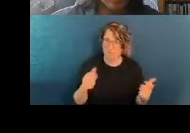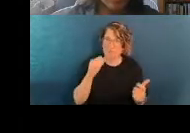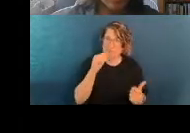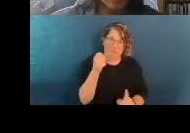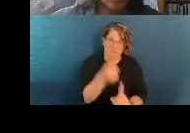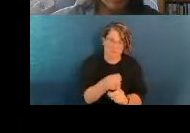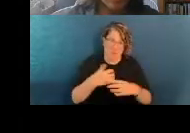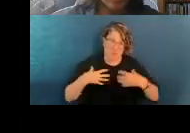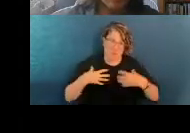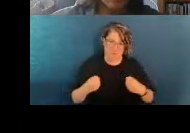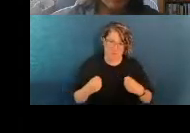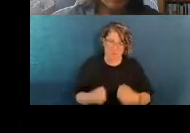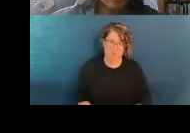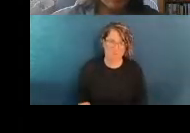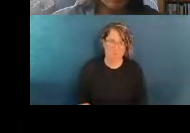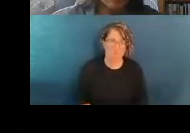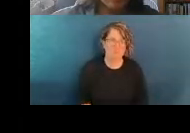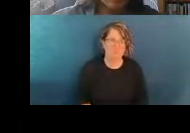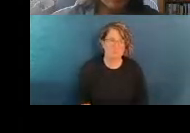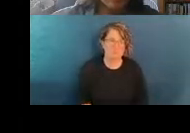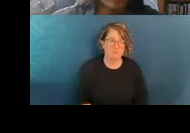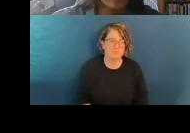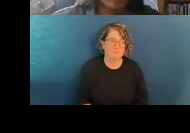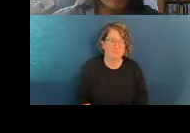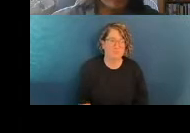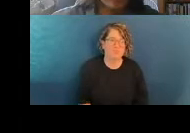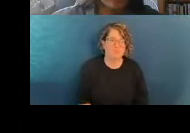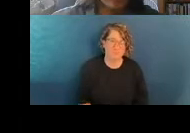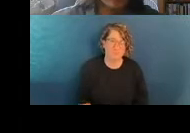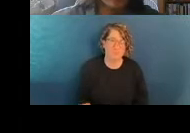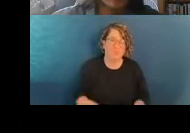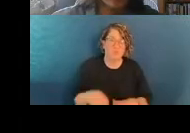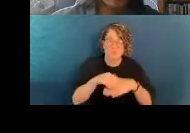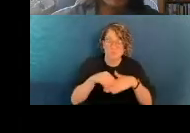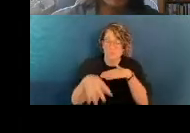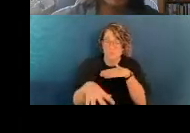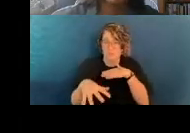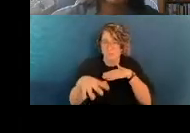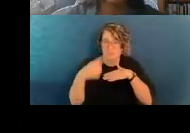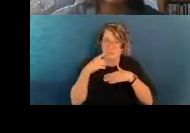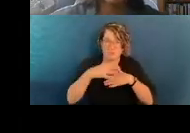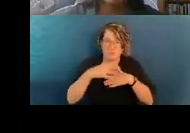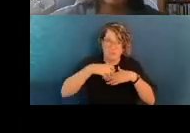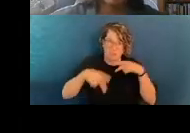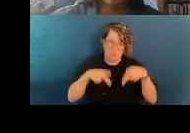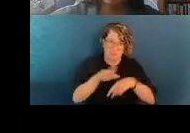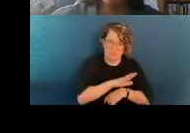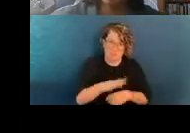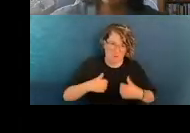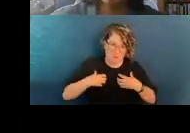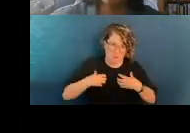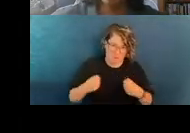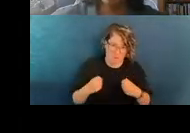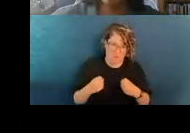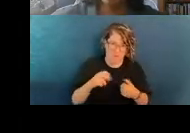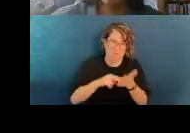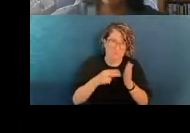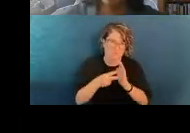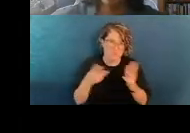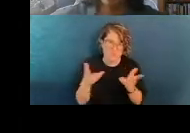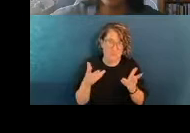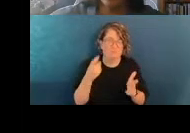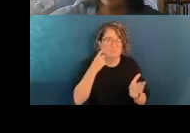So addressing the determinants of Indigenous people's health means acknowledging that the concept of health extends beyond